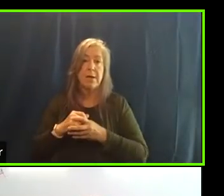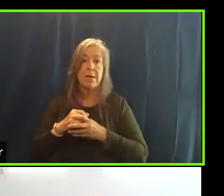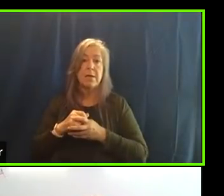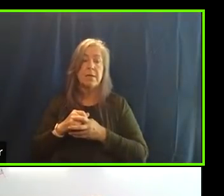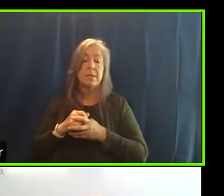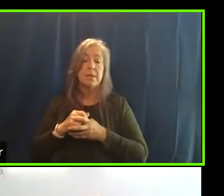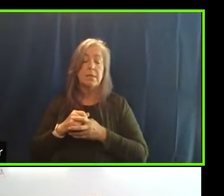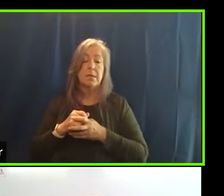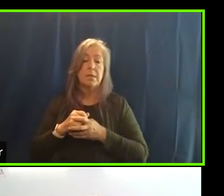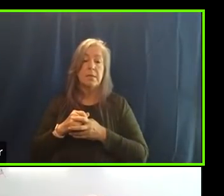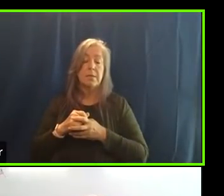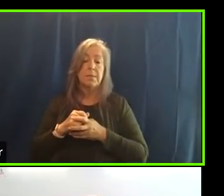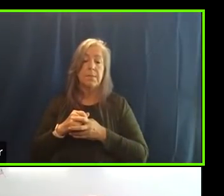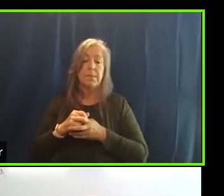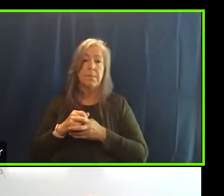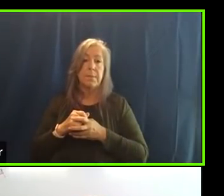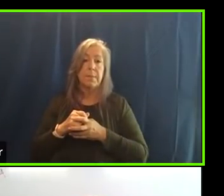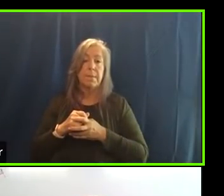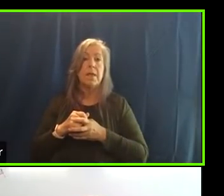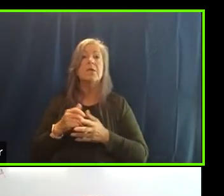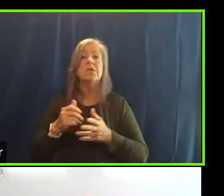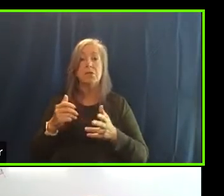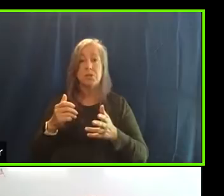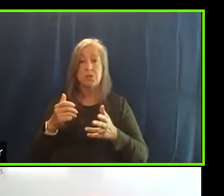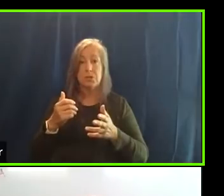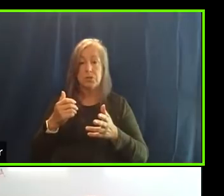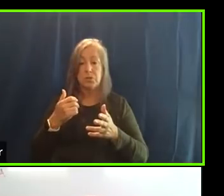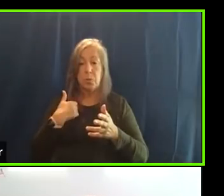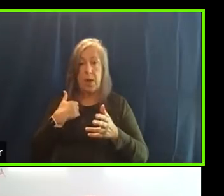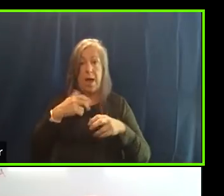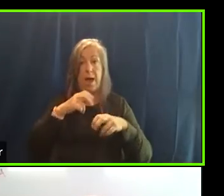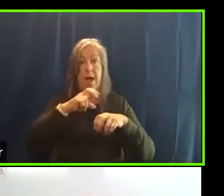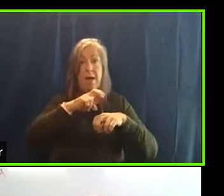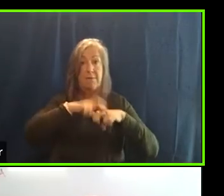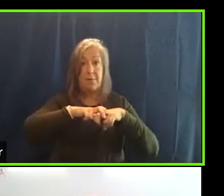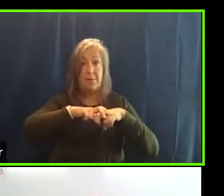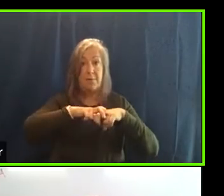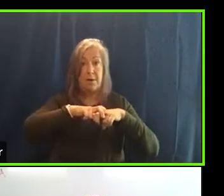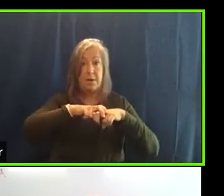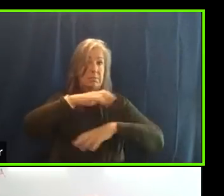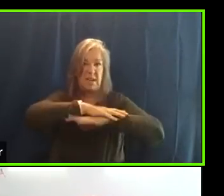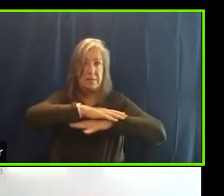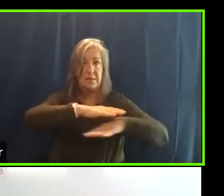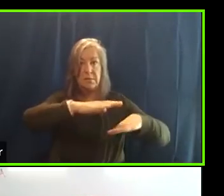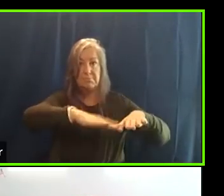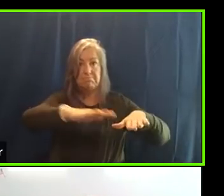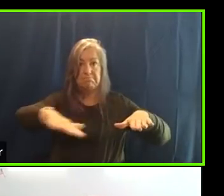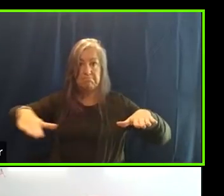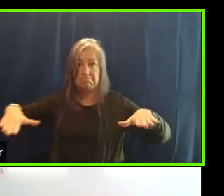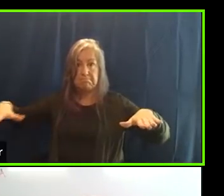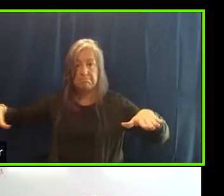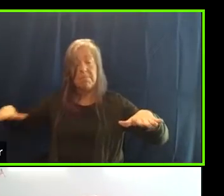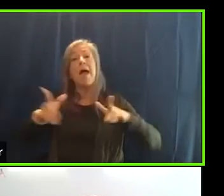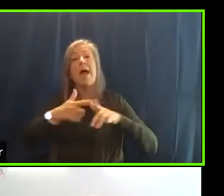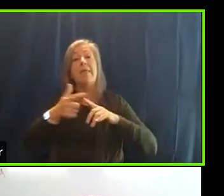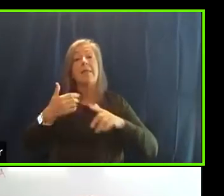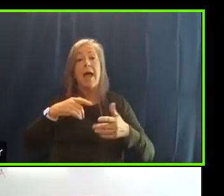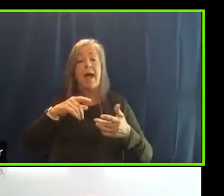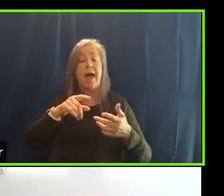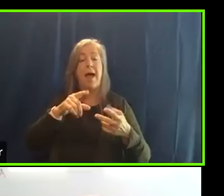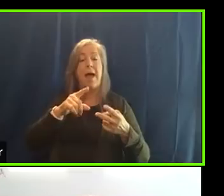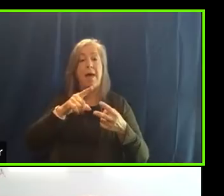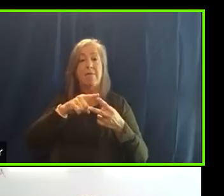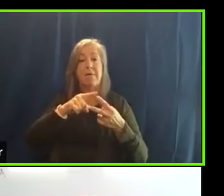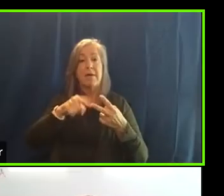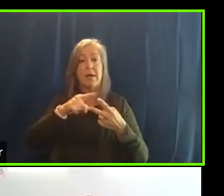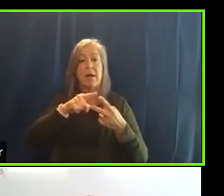identify the seats with a red or a blue dot. And so when half the students are there, they will sit at either the red or the